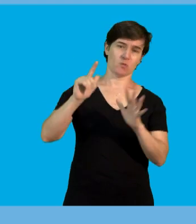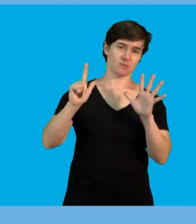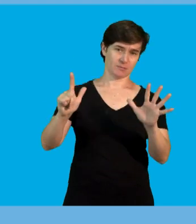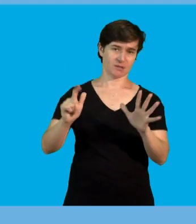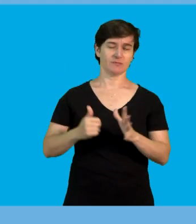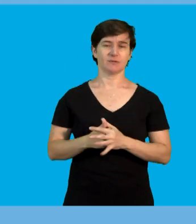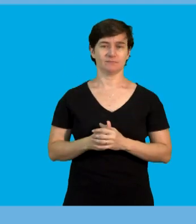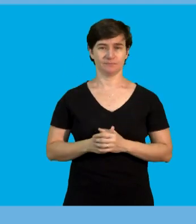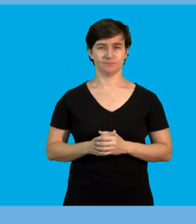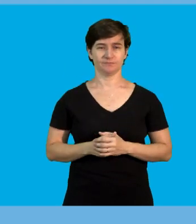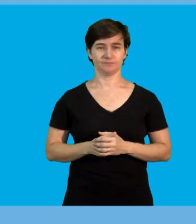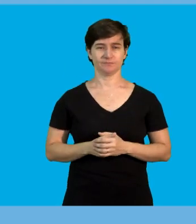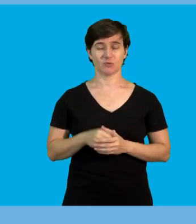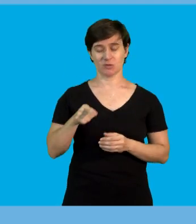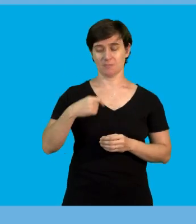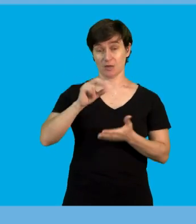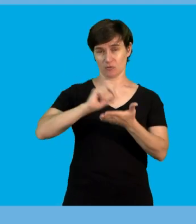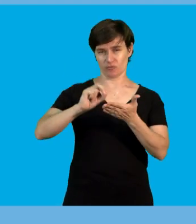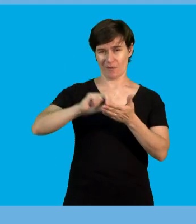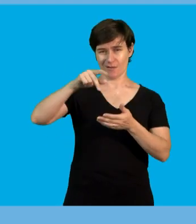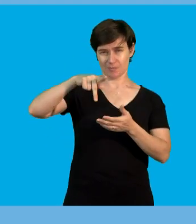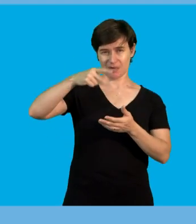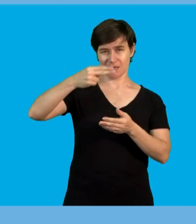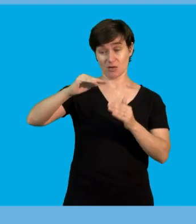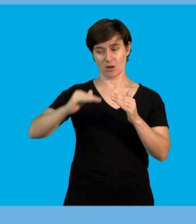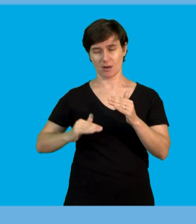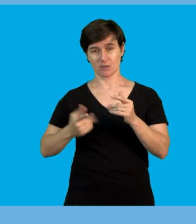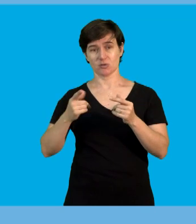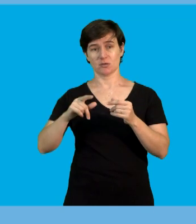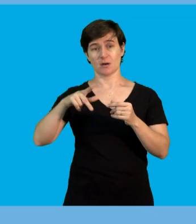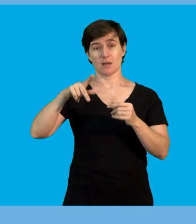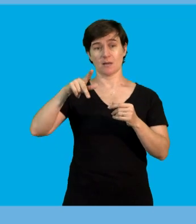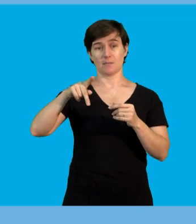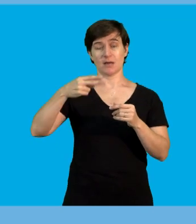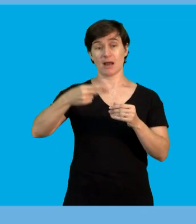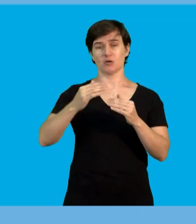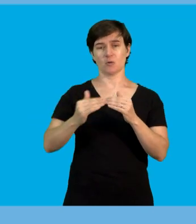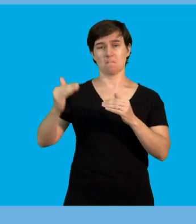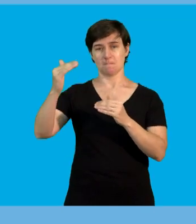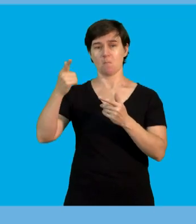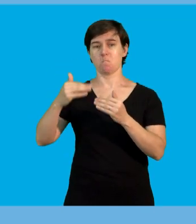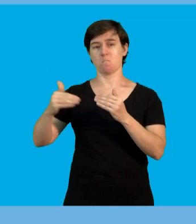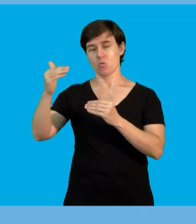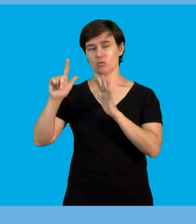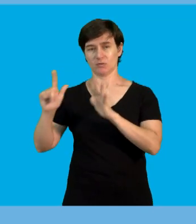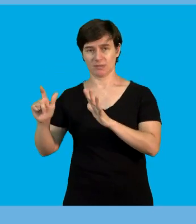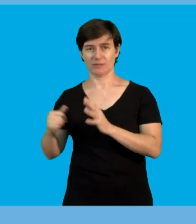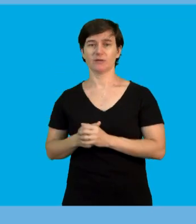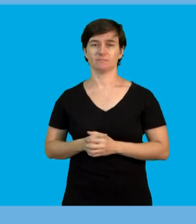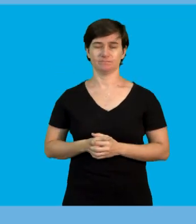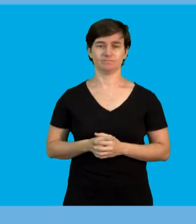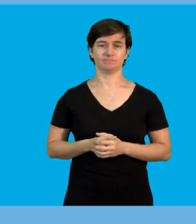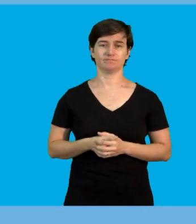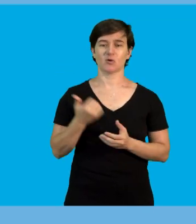is greater than 7. So here pH is less than 7. So that's what we have for